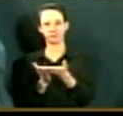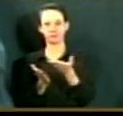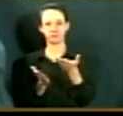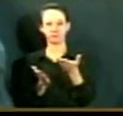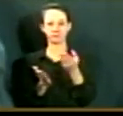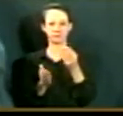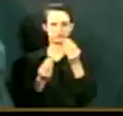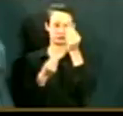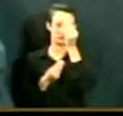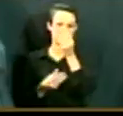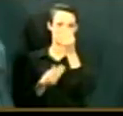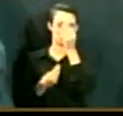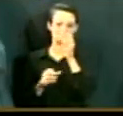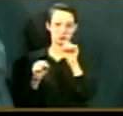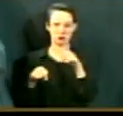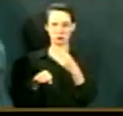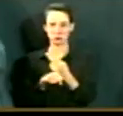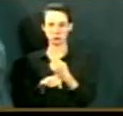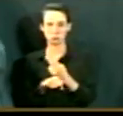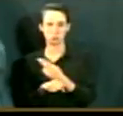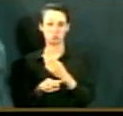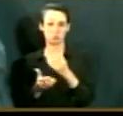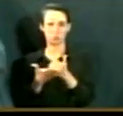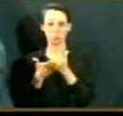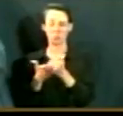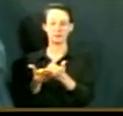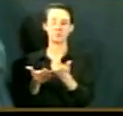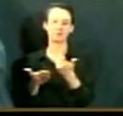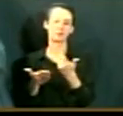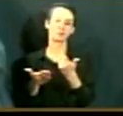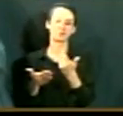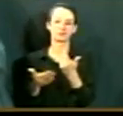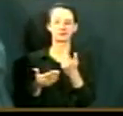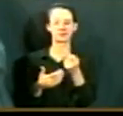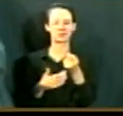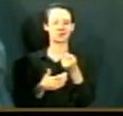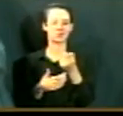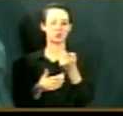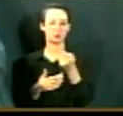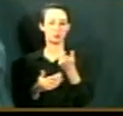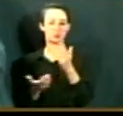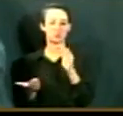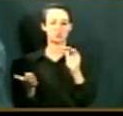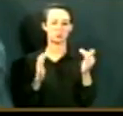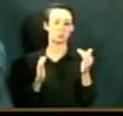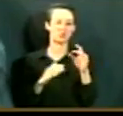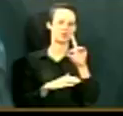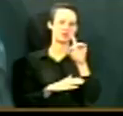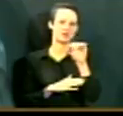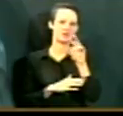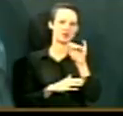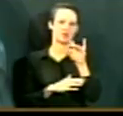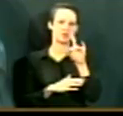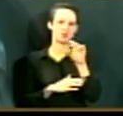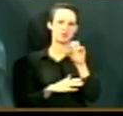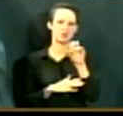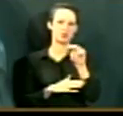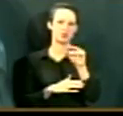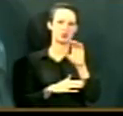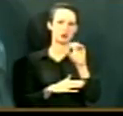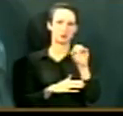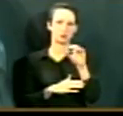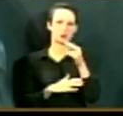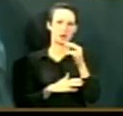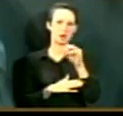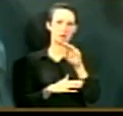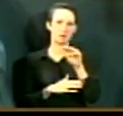information, I do think it's a little bit disingenuous to compare us to Davidson County, Hamilton County,